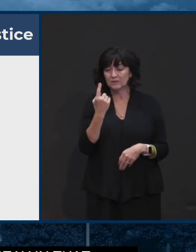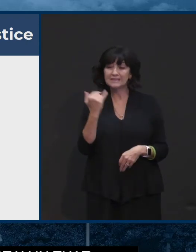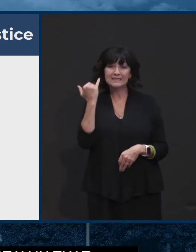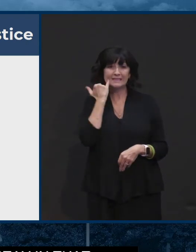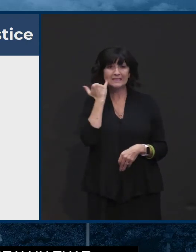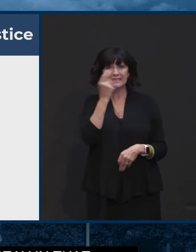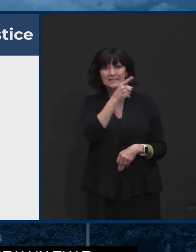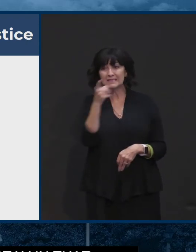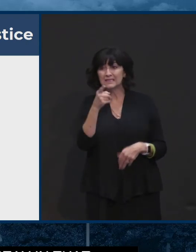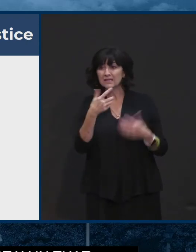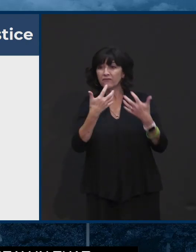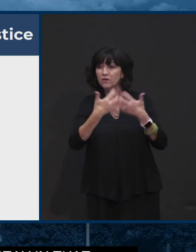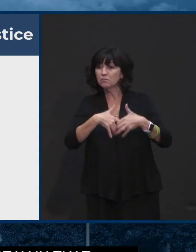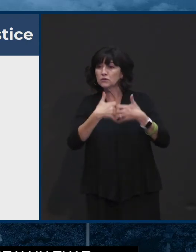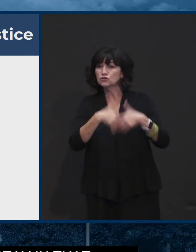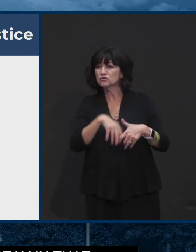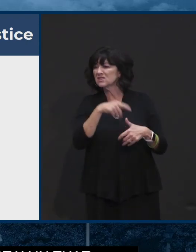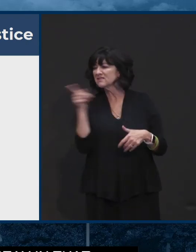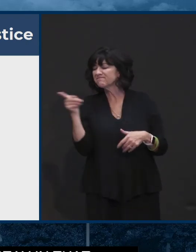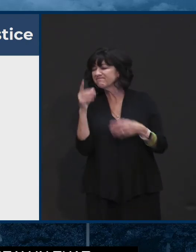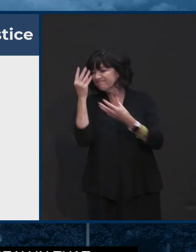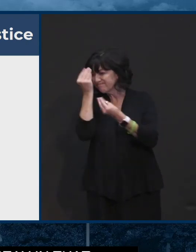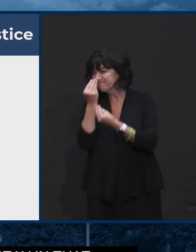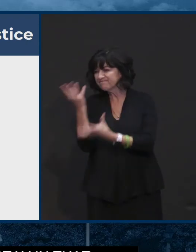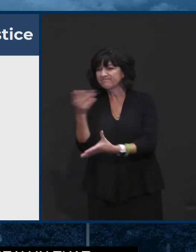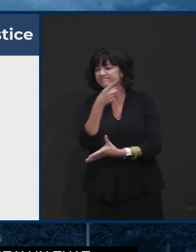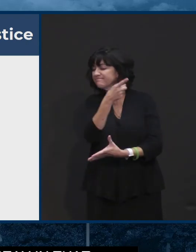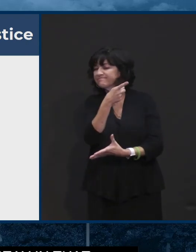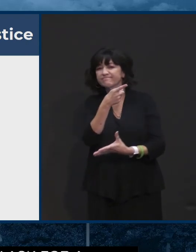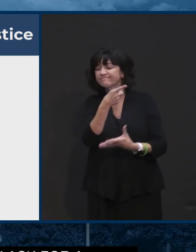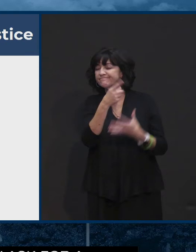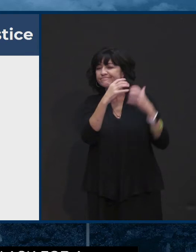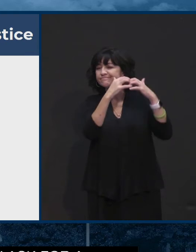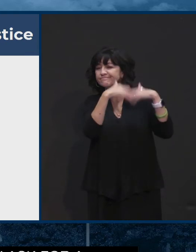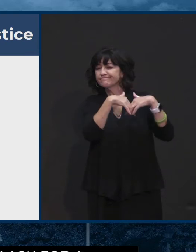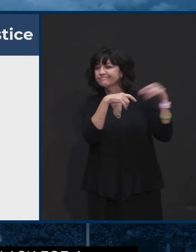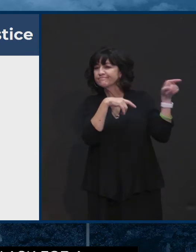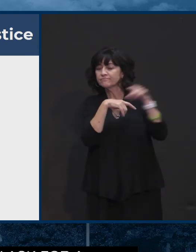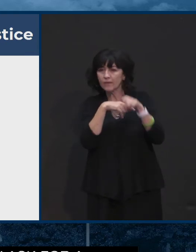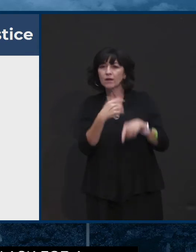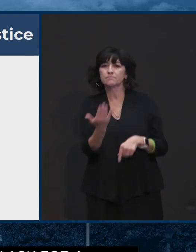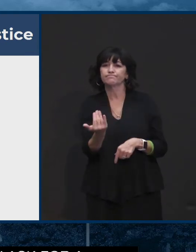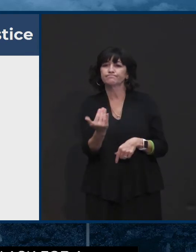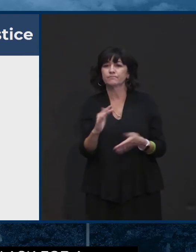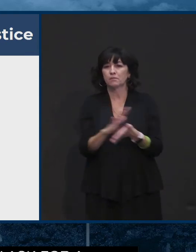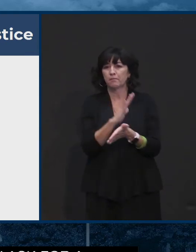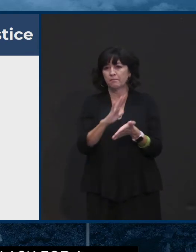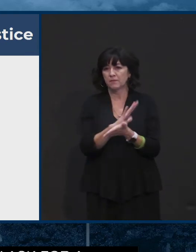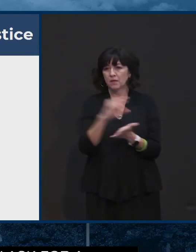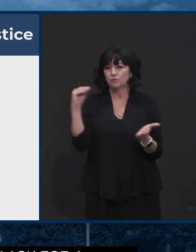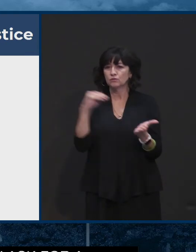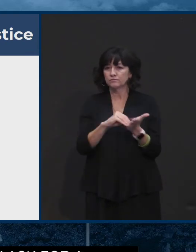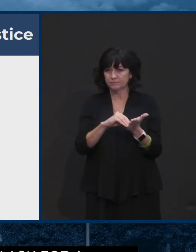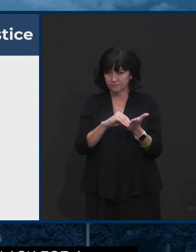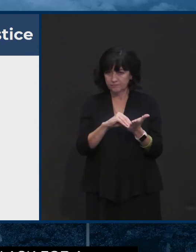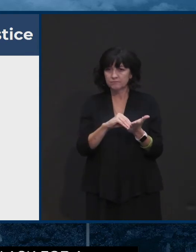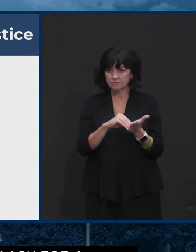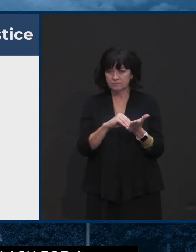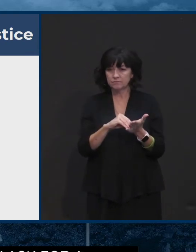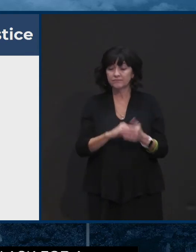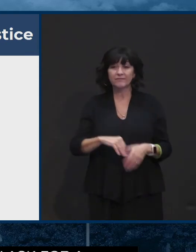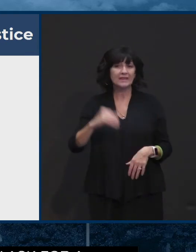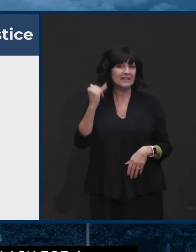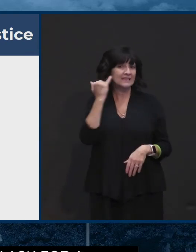ballot. If your name is not in the poll book when you show up, you can still vote with a provisional